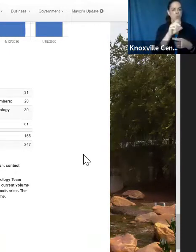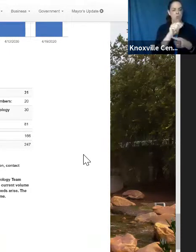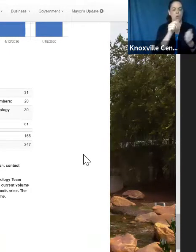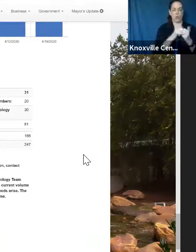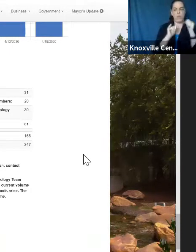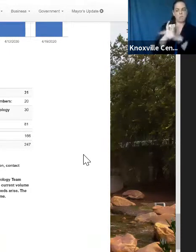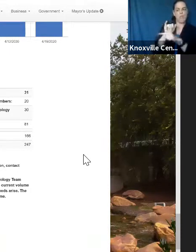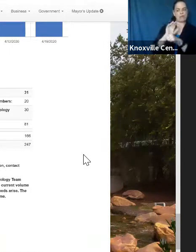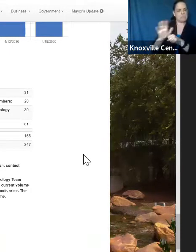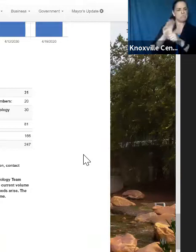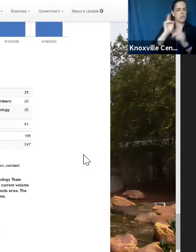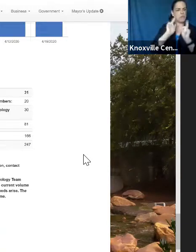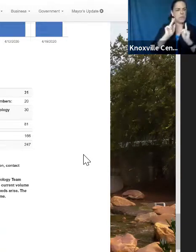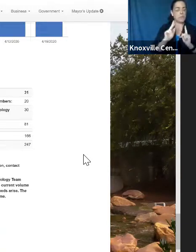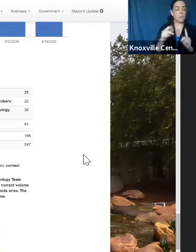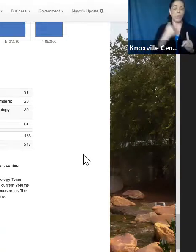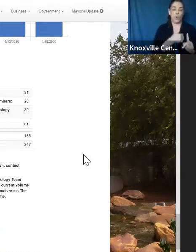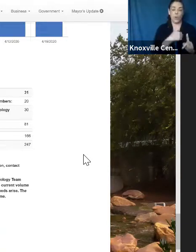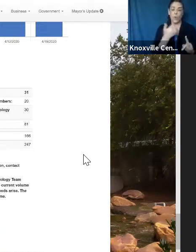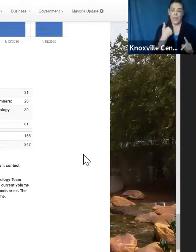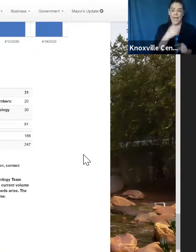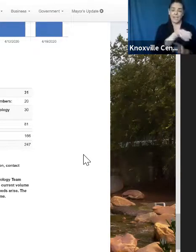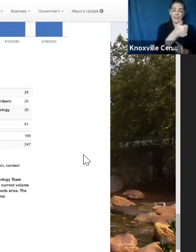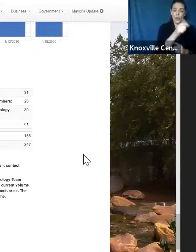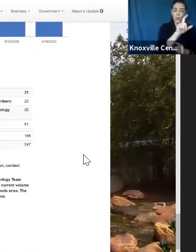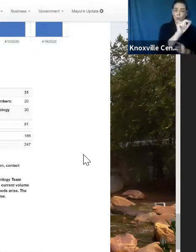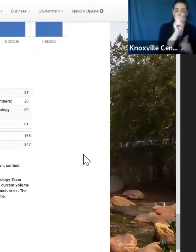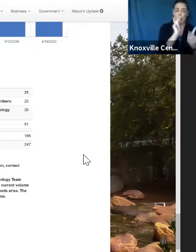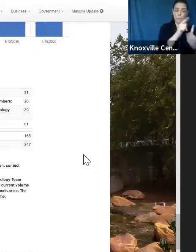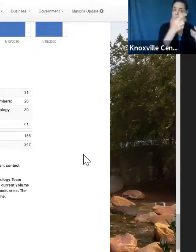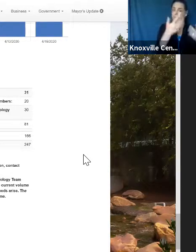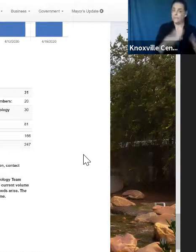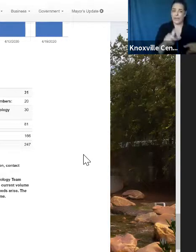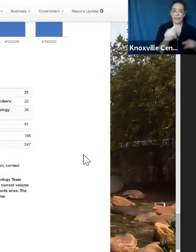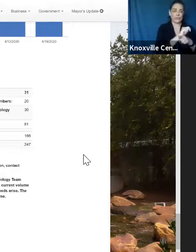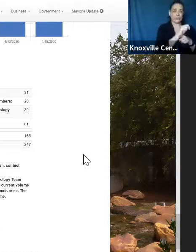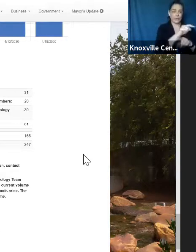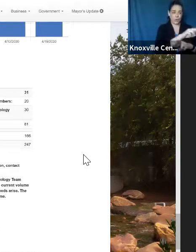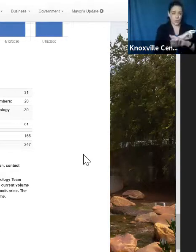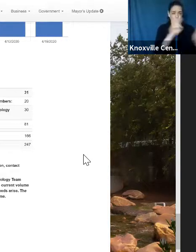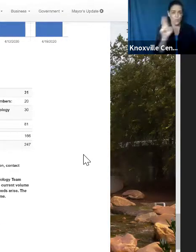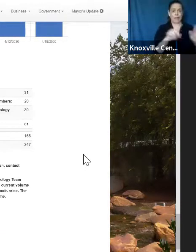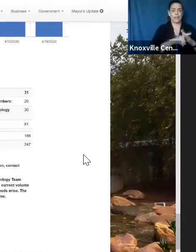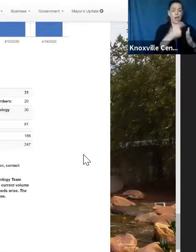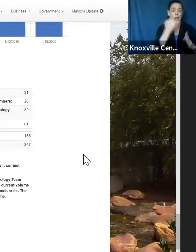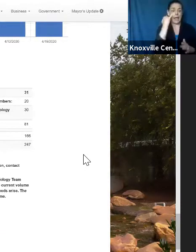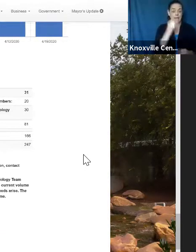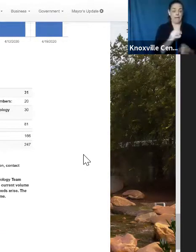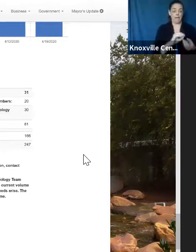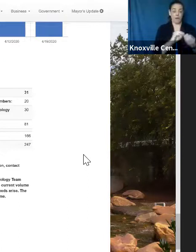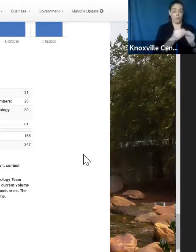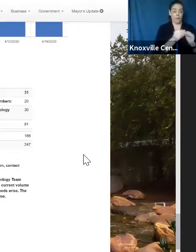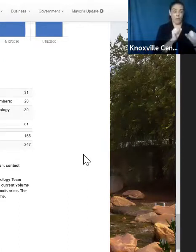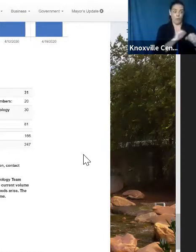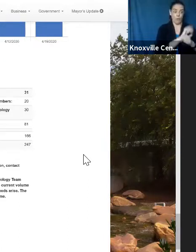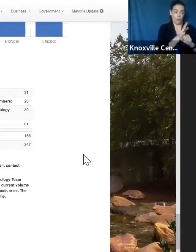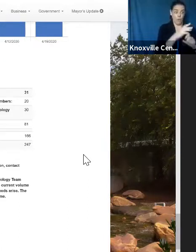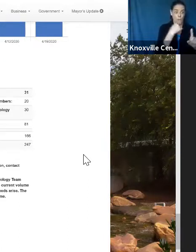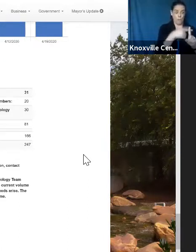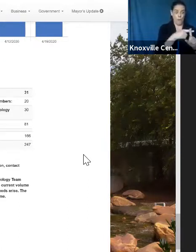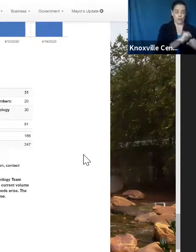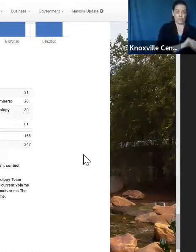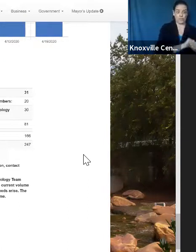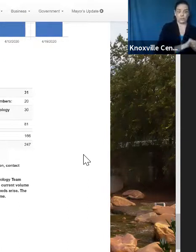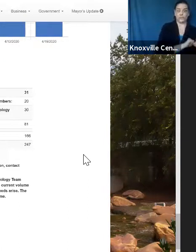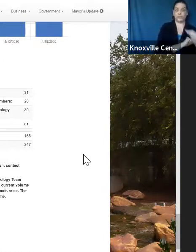have another 20 people trained already and ready to go if we get a huge spike in cases for some reason, and we